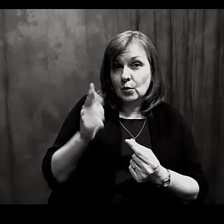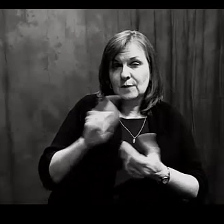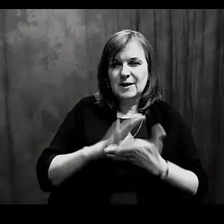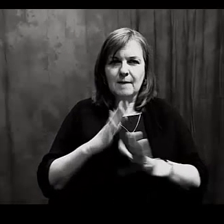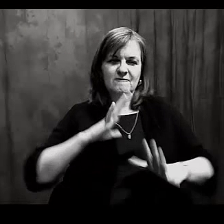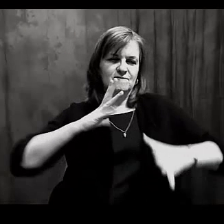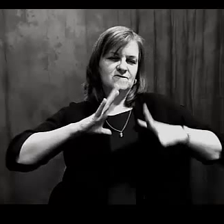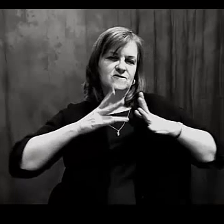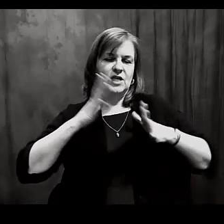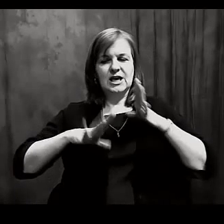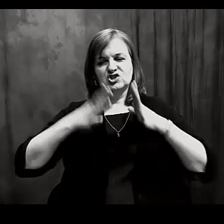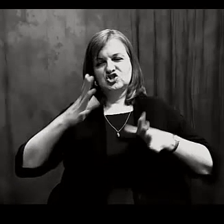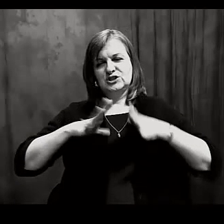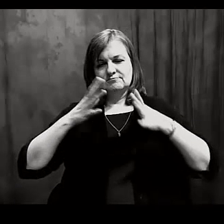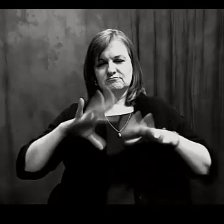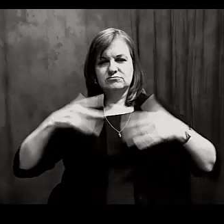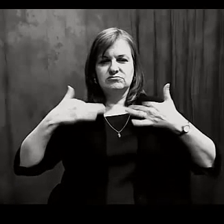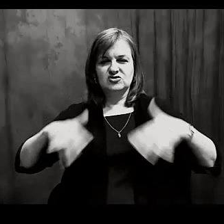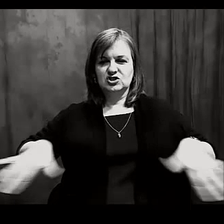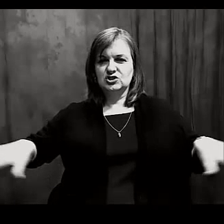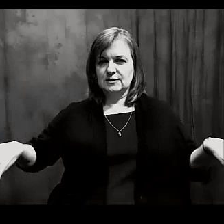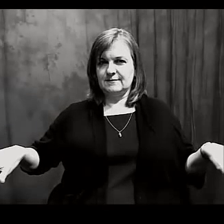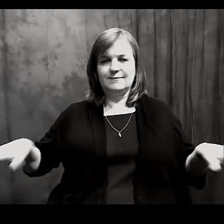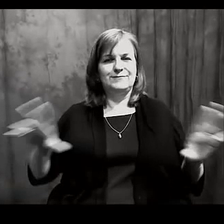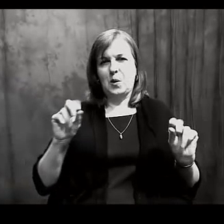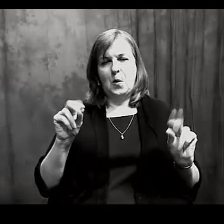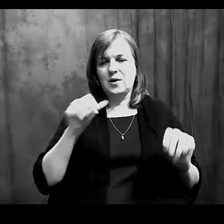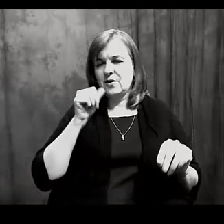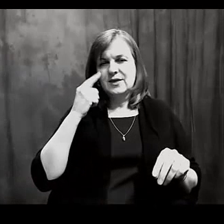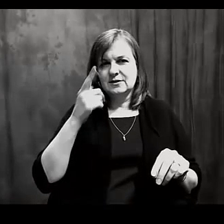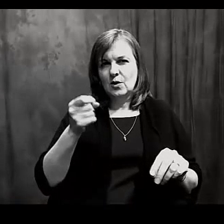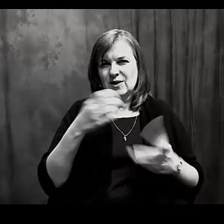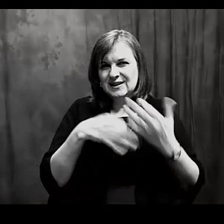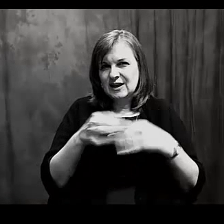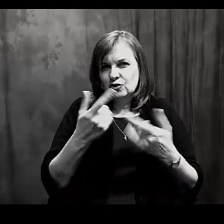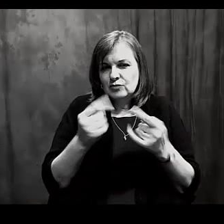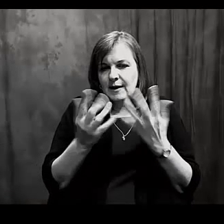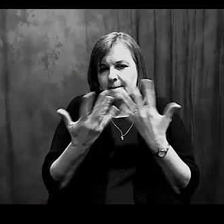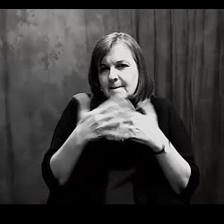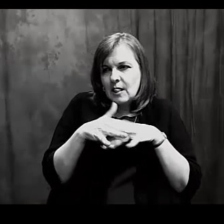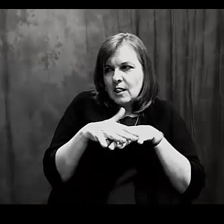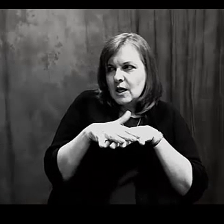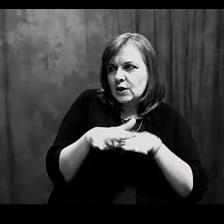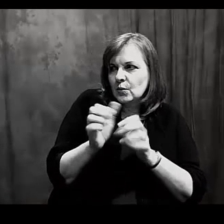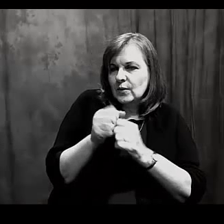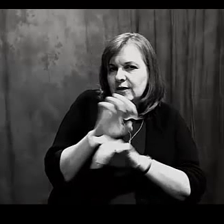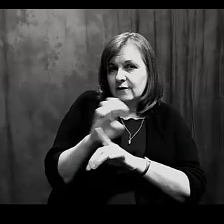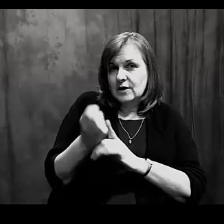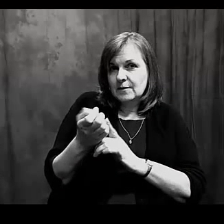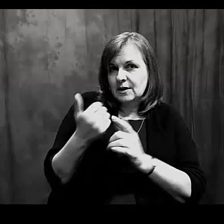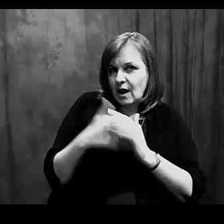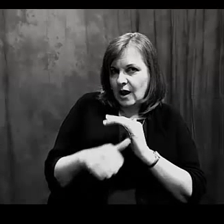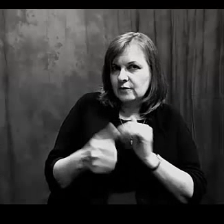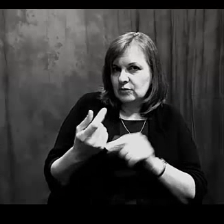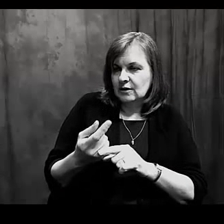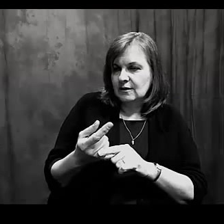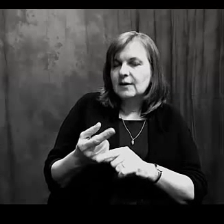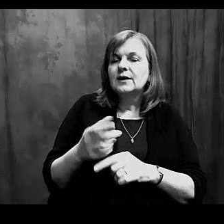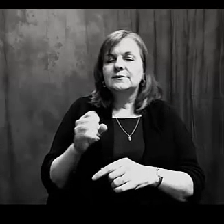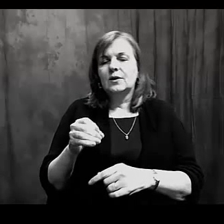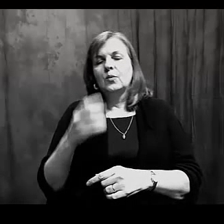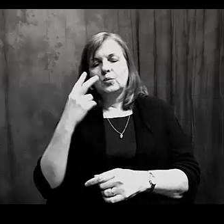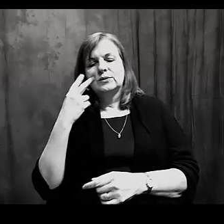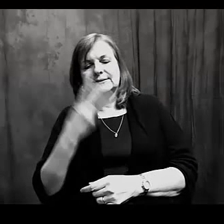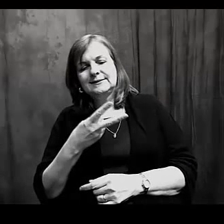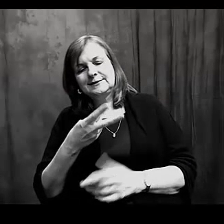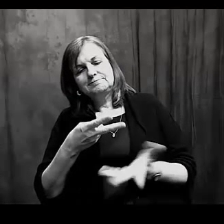it? Are you going to be big and flashy? I don't think so. You're going to try to blend into your environment. All